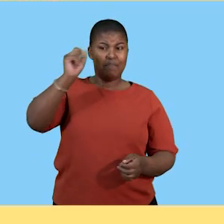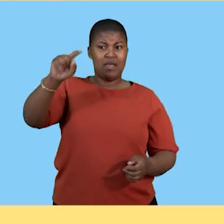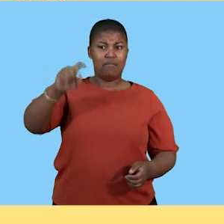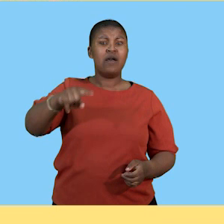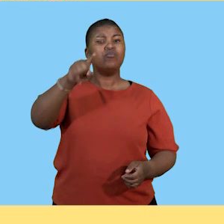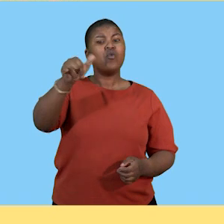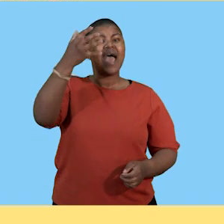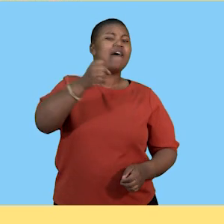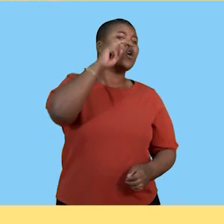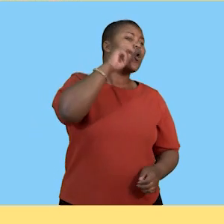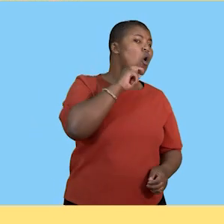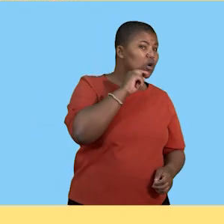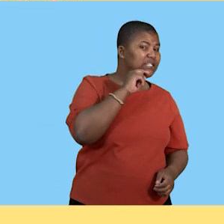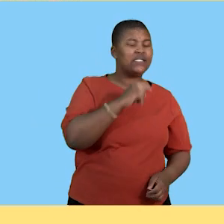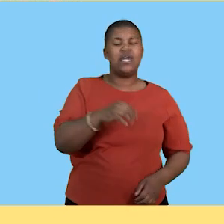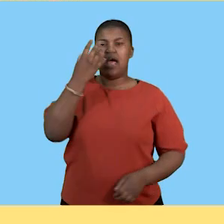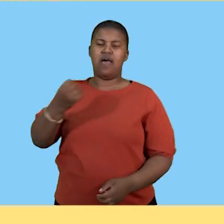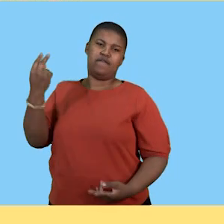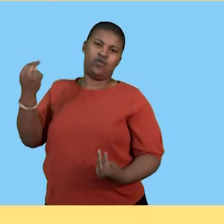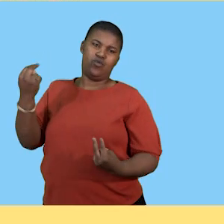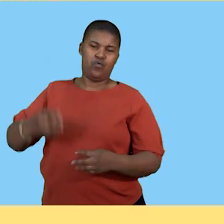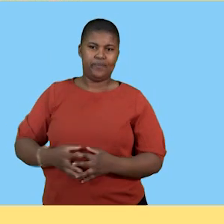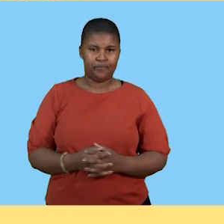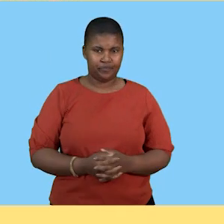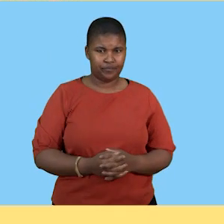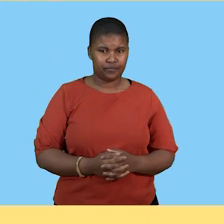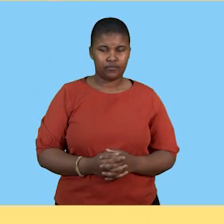this, that you have your old as well as